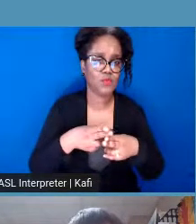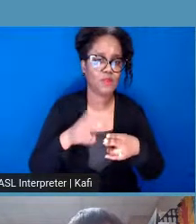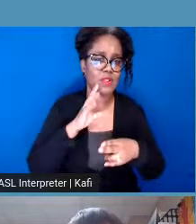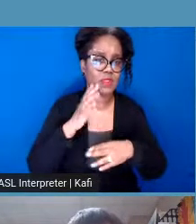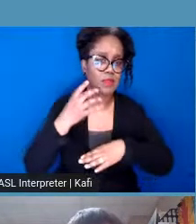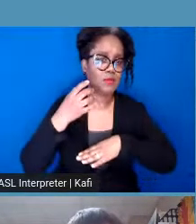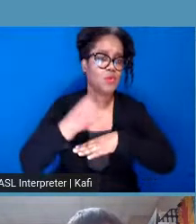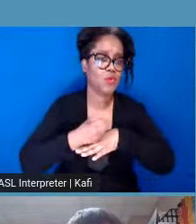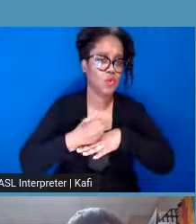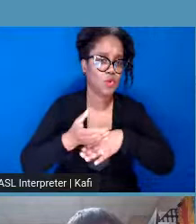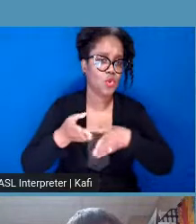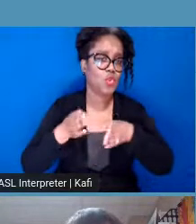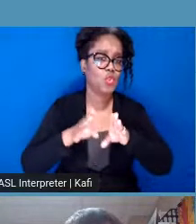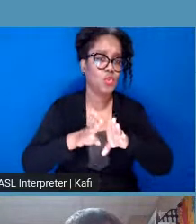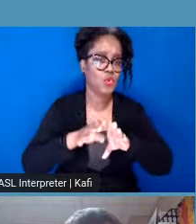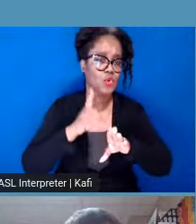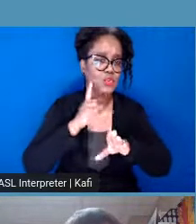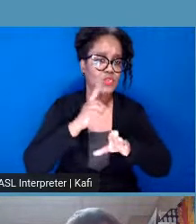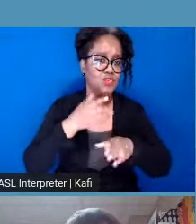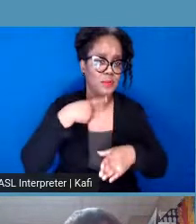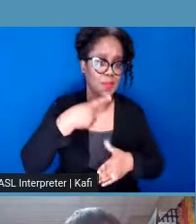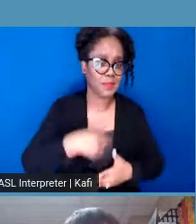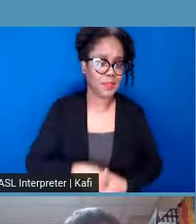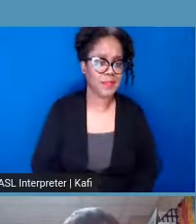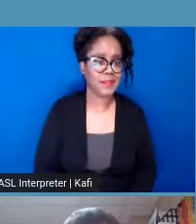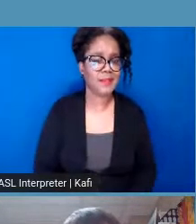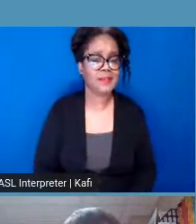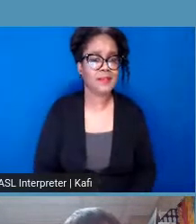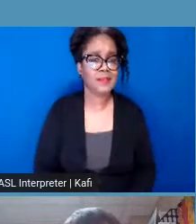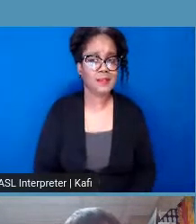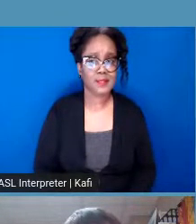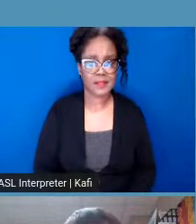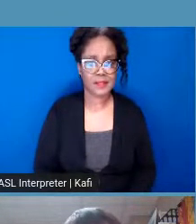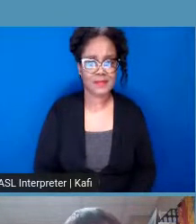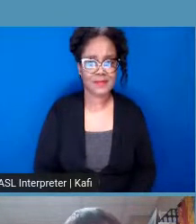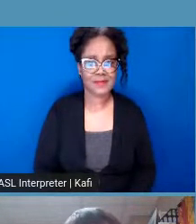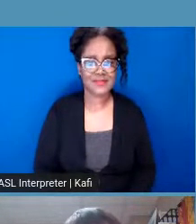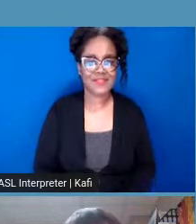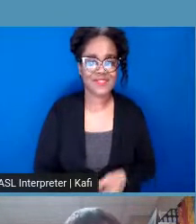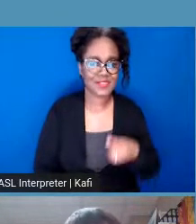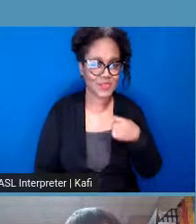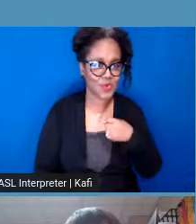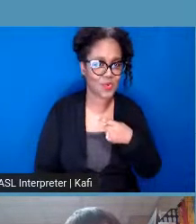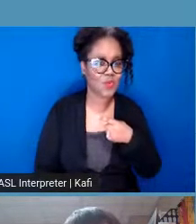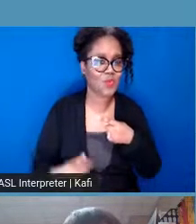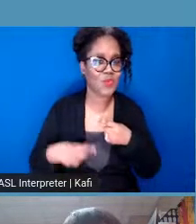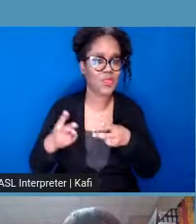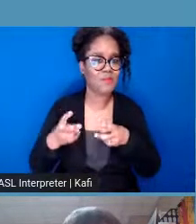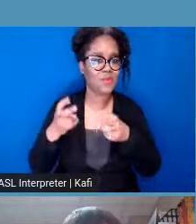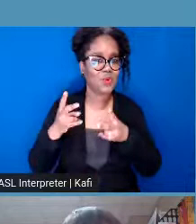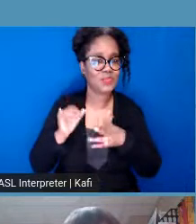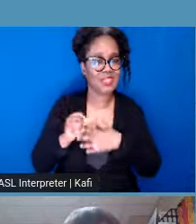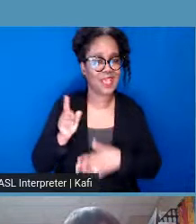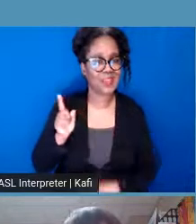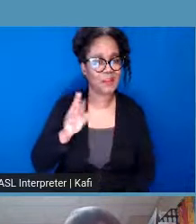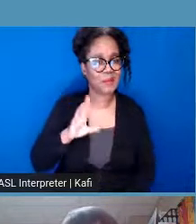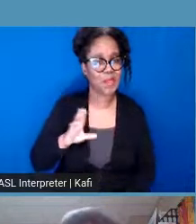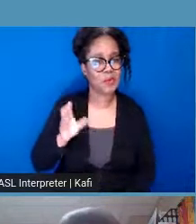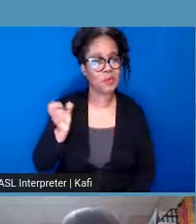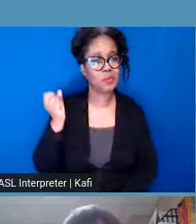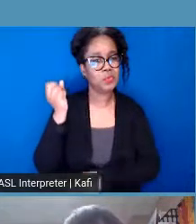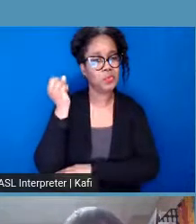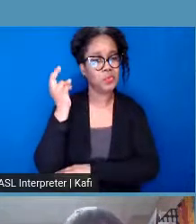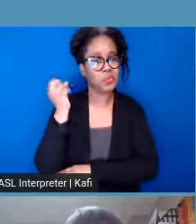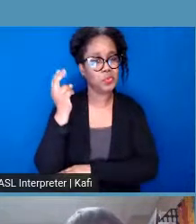public. And so this post on social media went out around noon, announcing that we'd